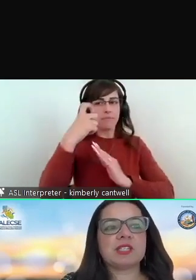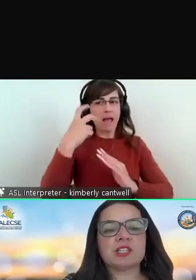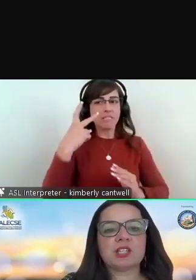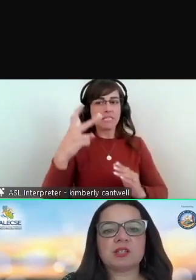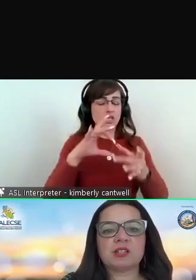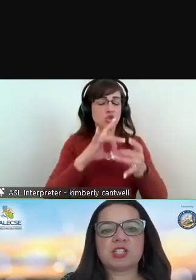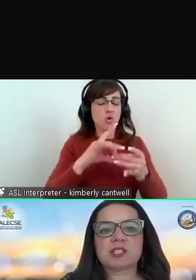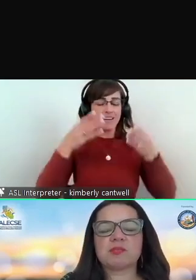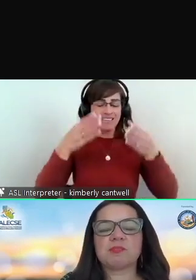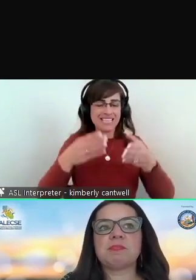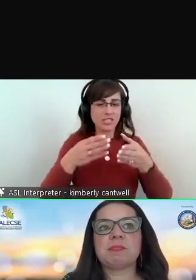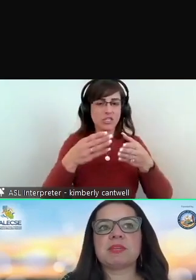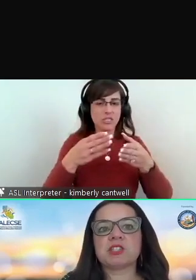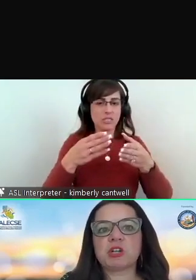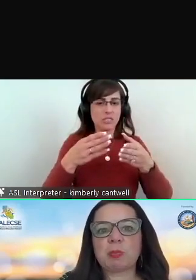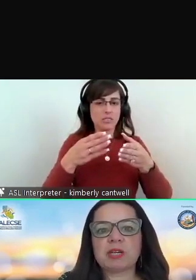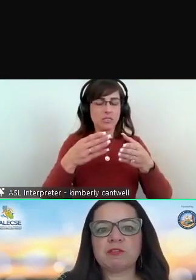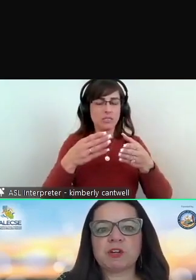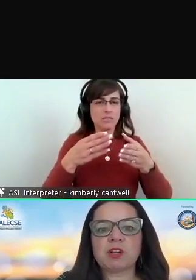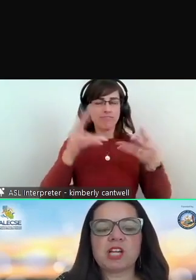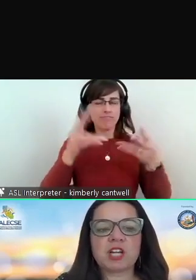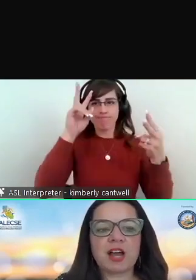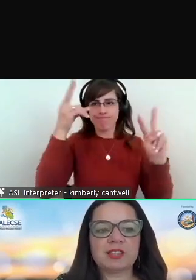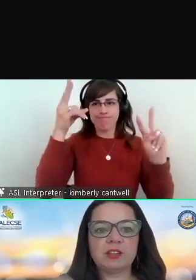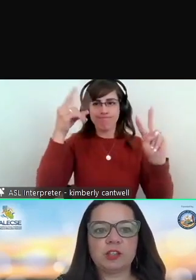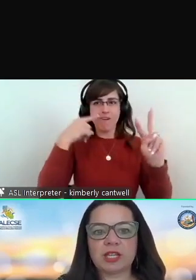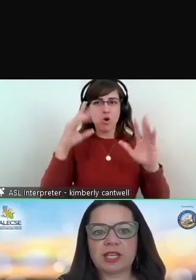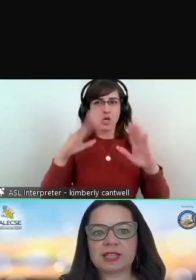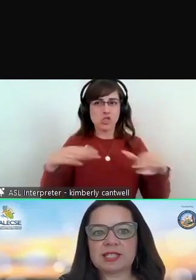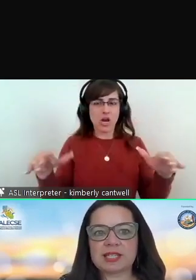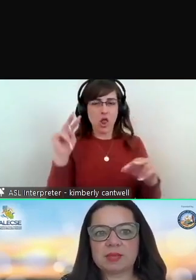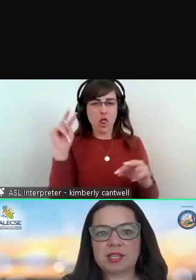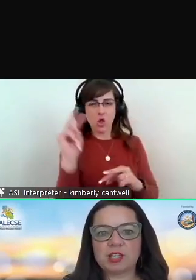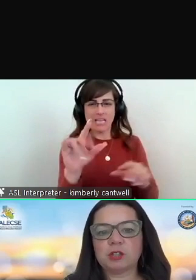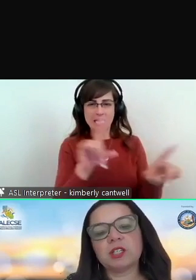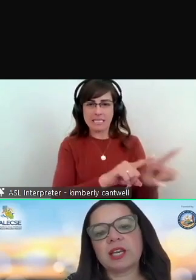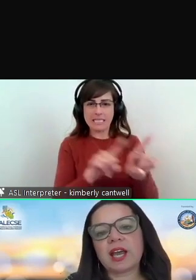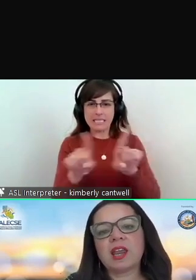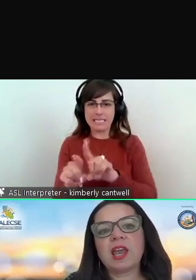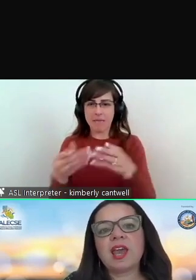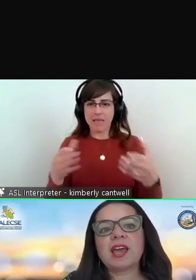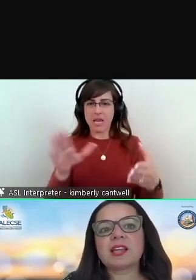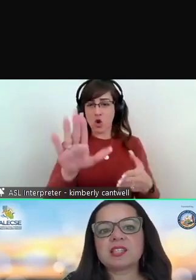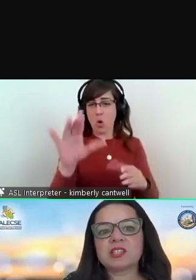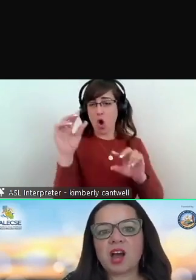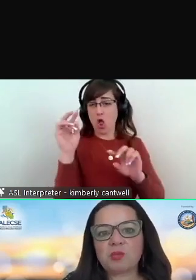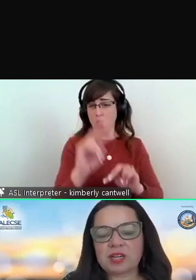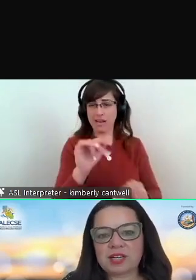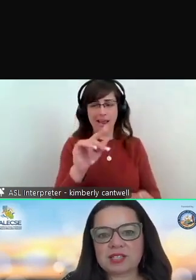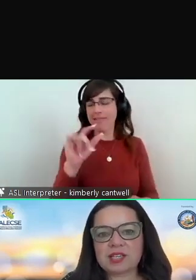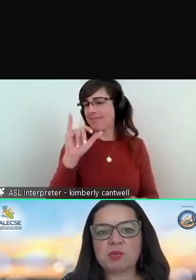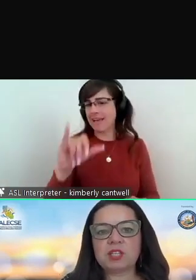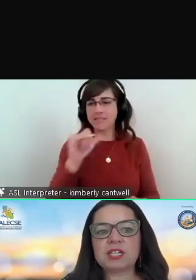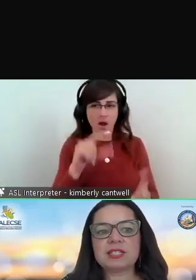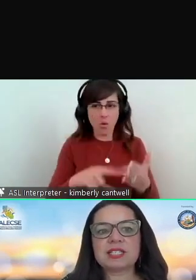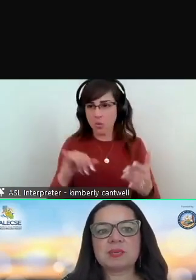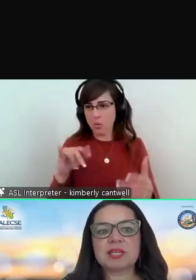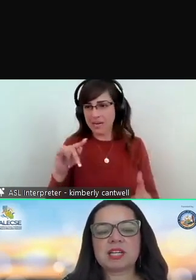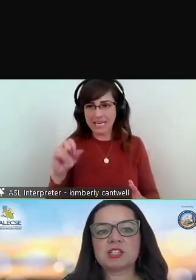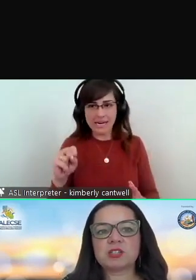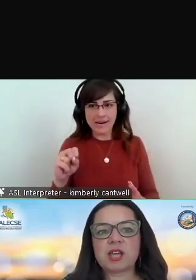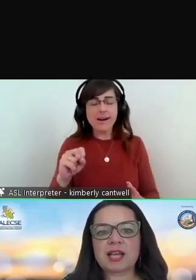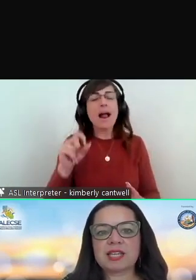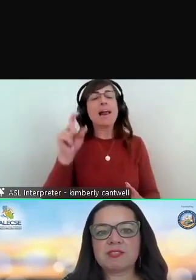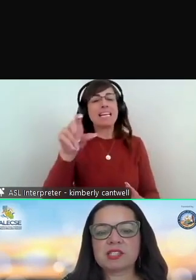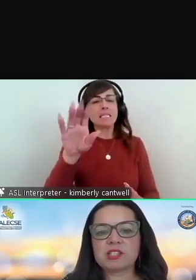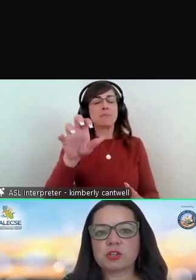joint attention just be misinterpreted for a child looking at the same thing you're looking at. And that's not what it is. It really needs to be